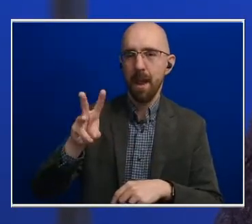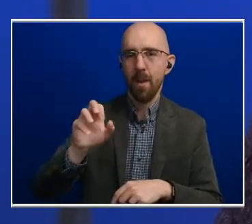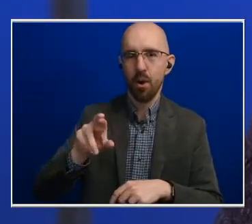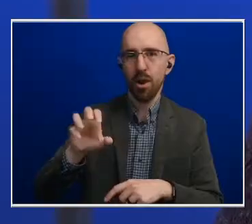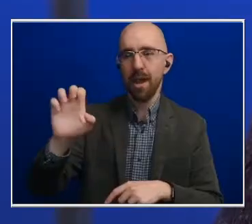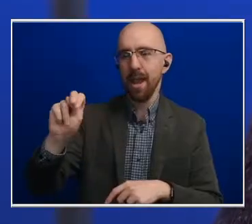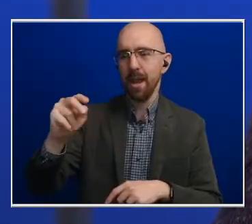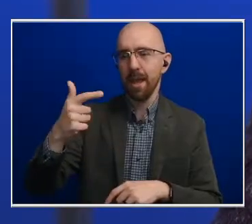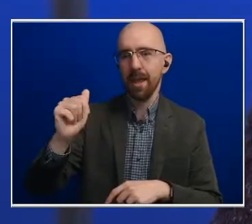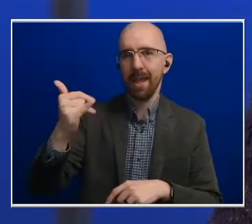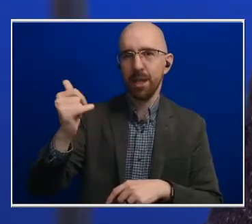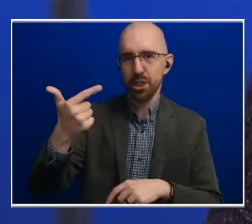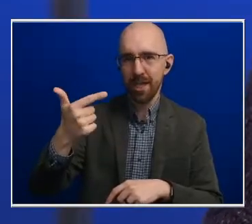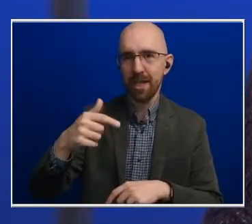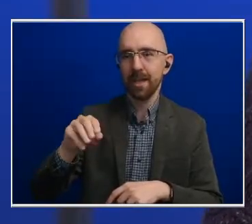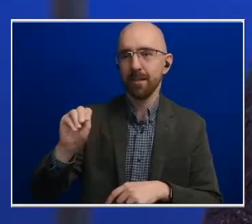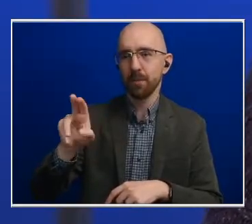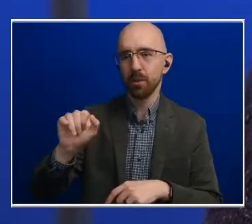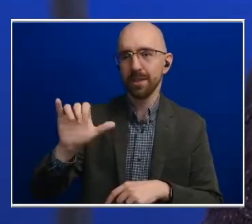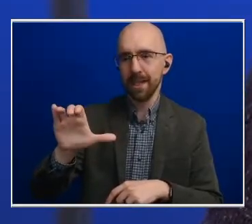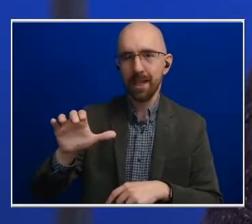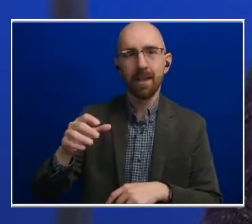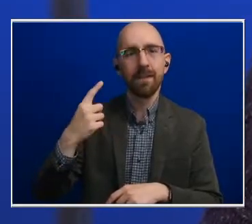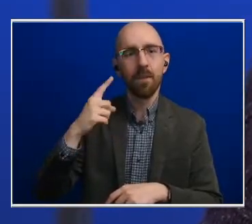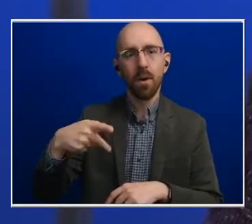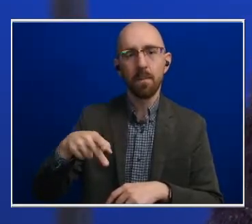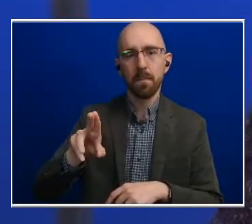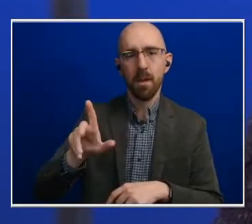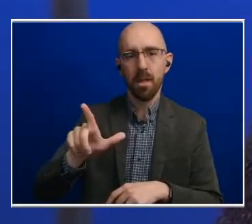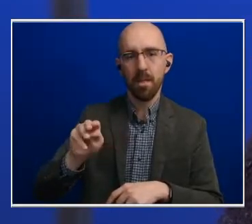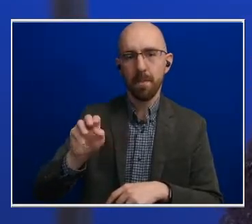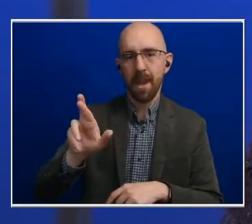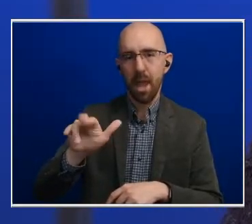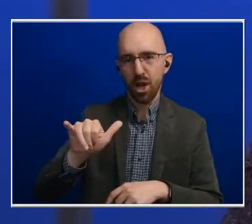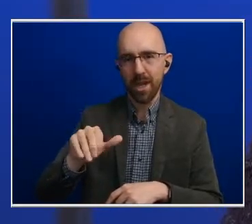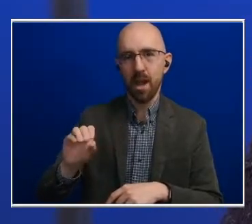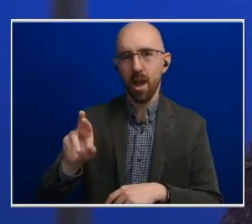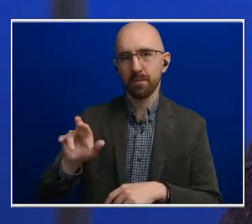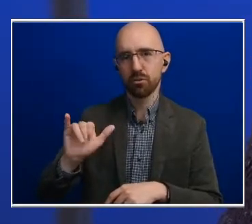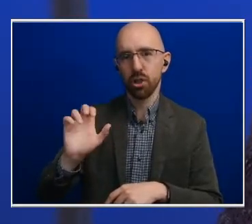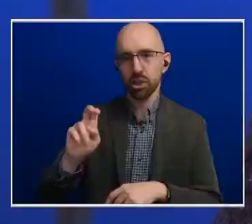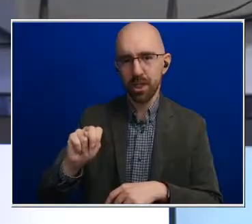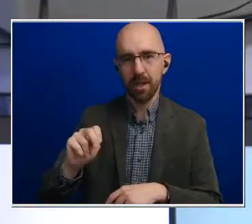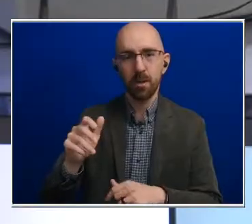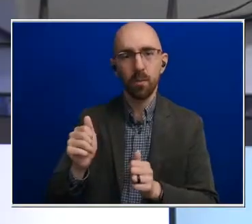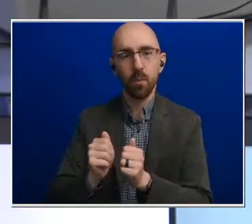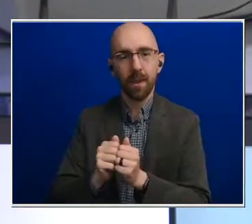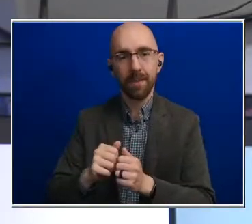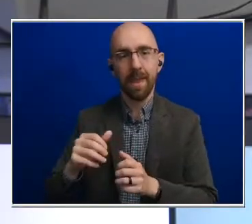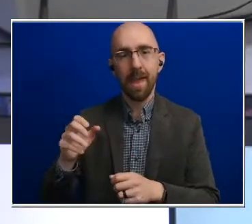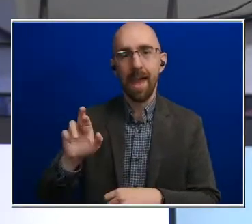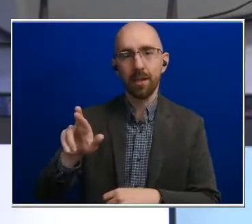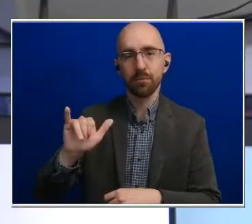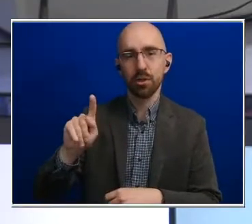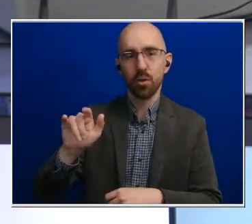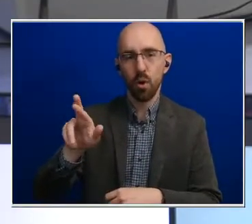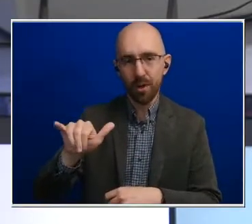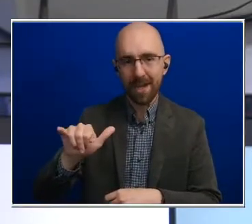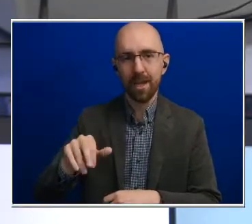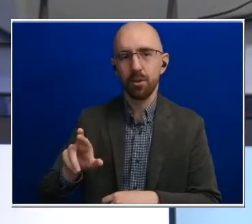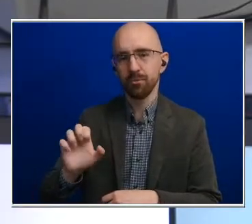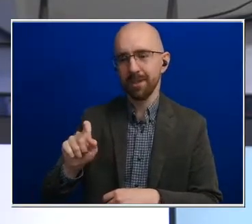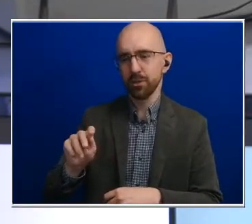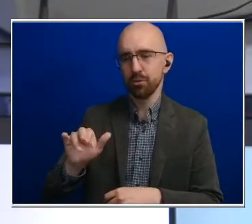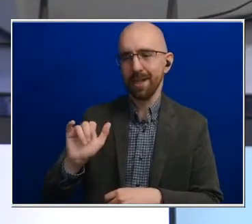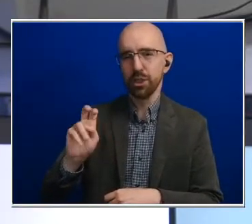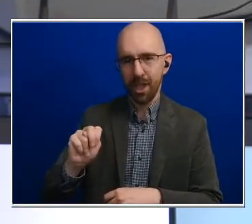music for pulmonary obstruction with expiratory restoration. Holy cow, that is a long one. That's pretty cool. I'd